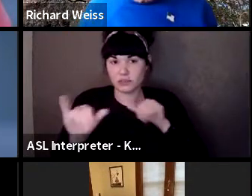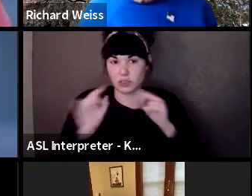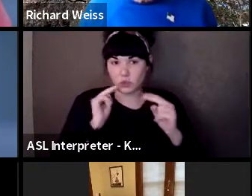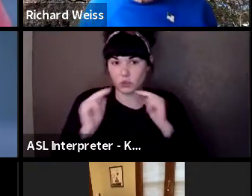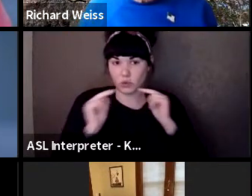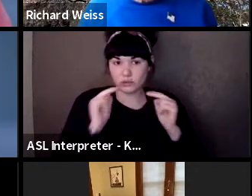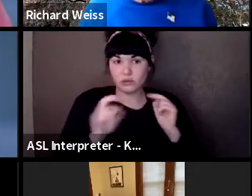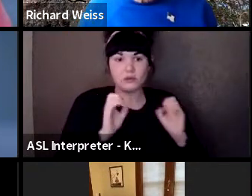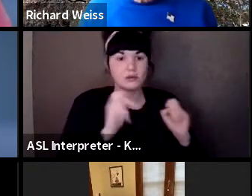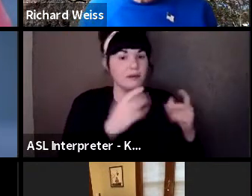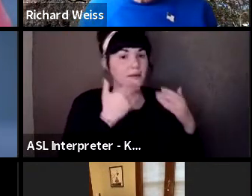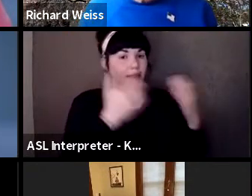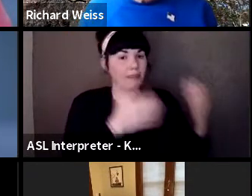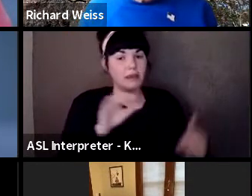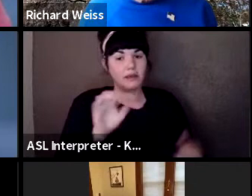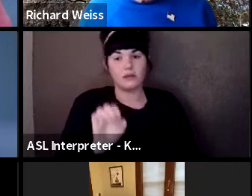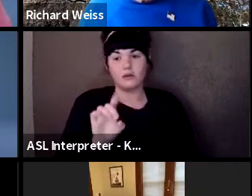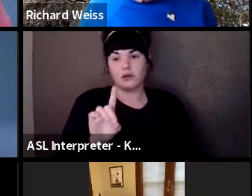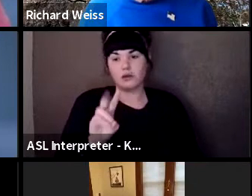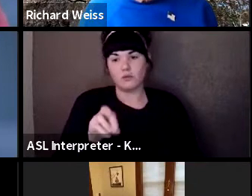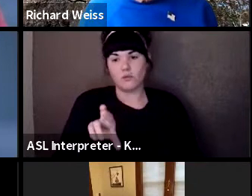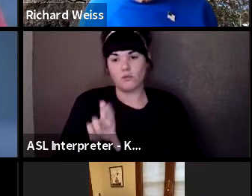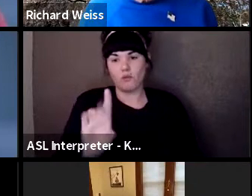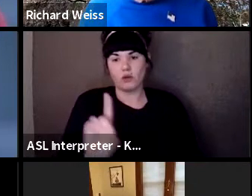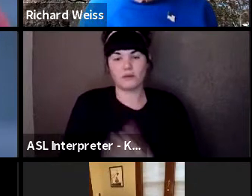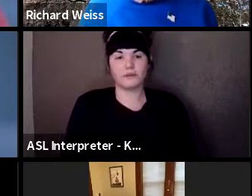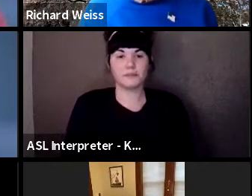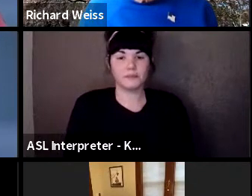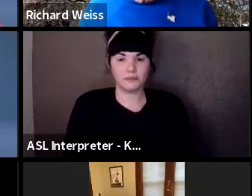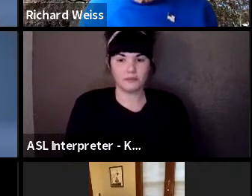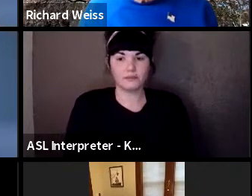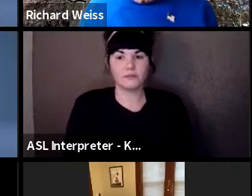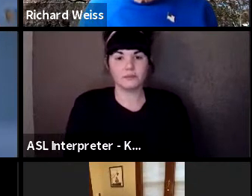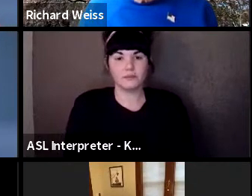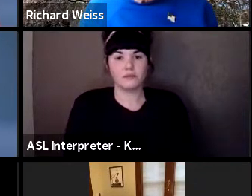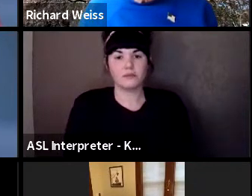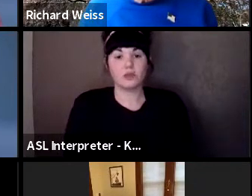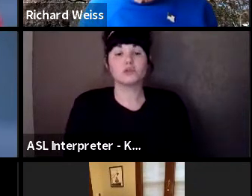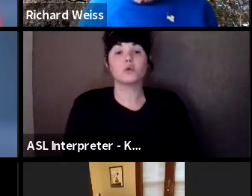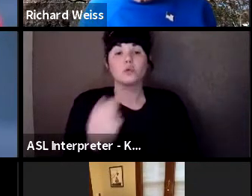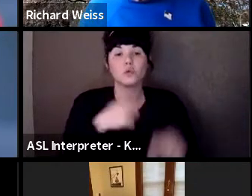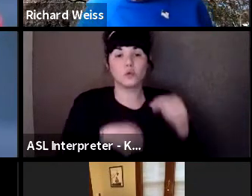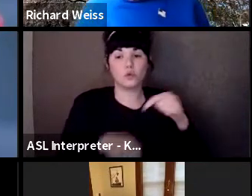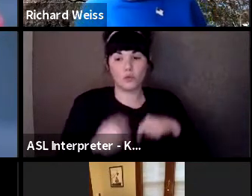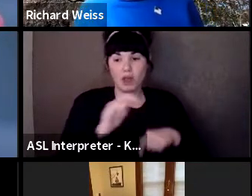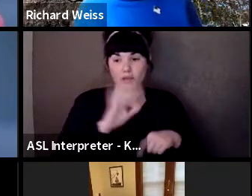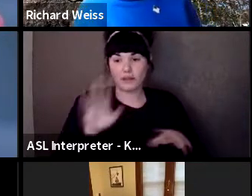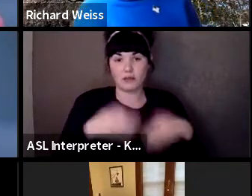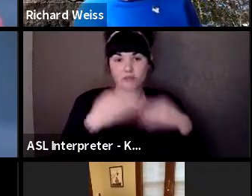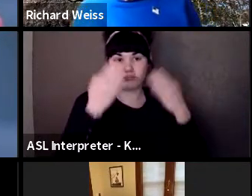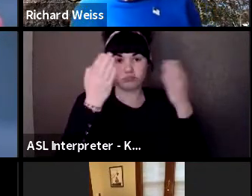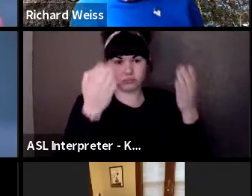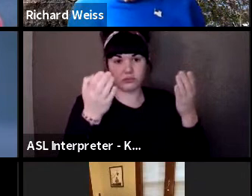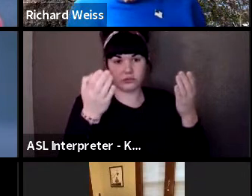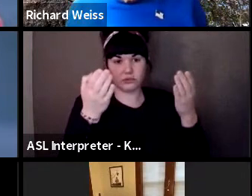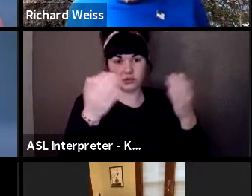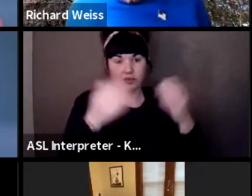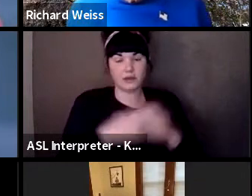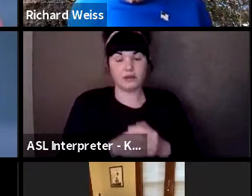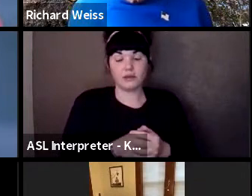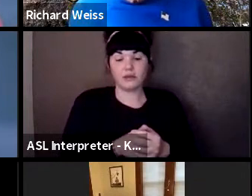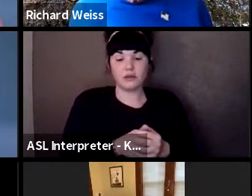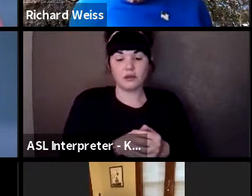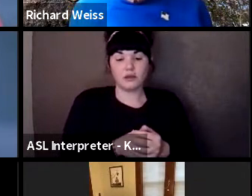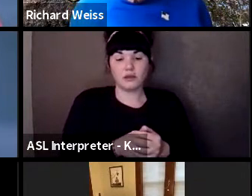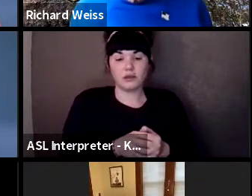Thank you, Edward. So to return to the motion that's on the floor, that was presented by Dustin, seconded by